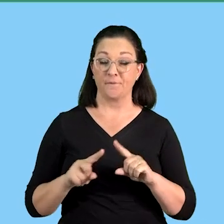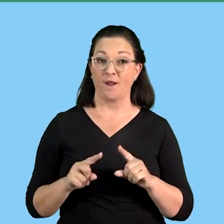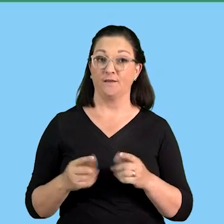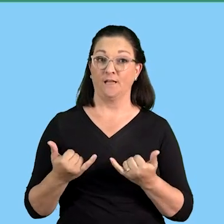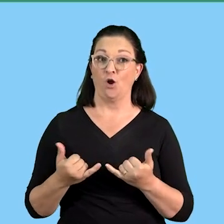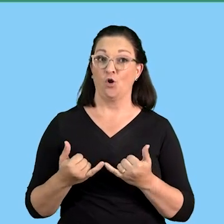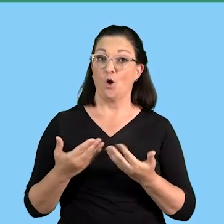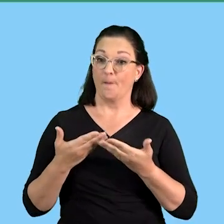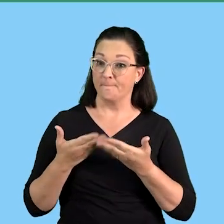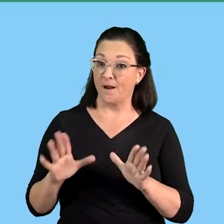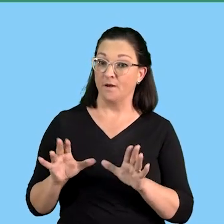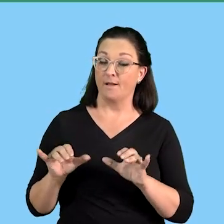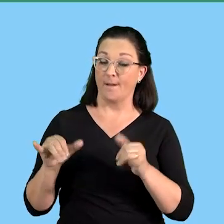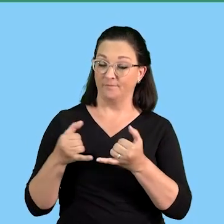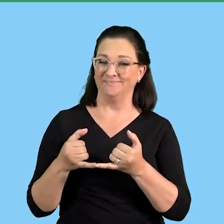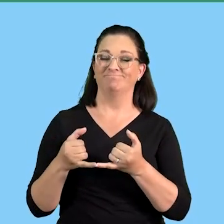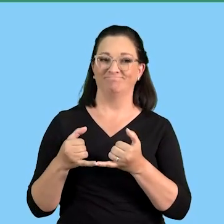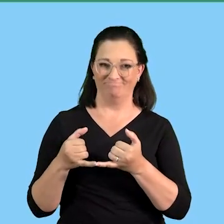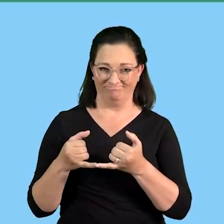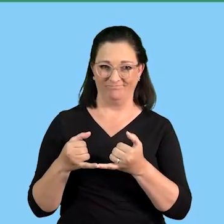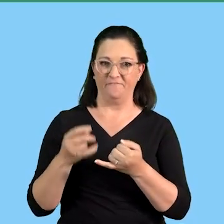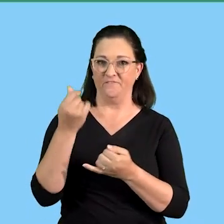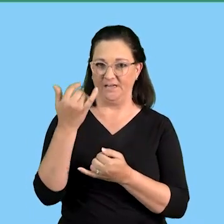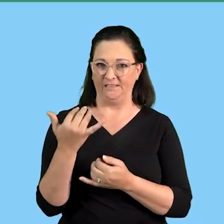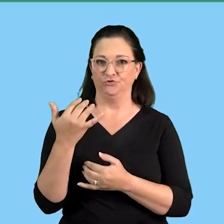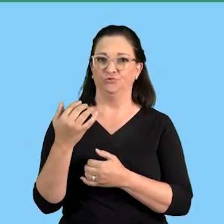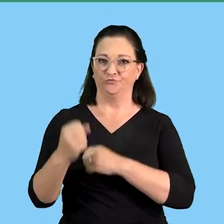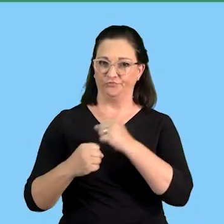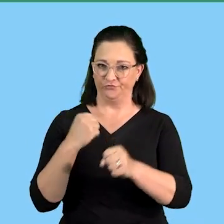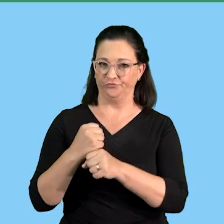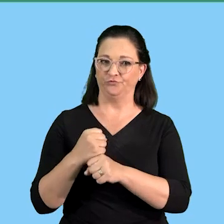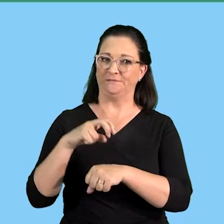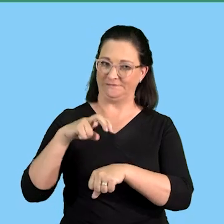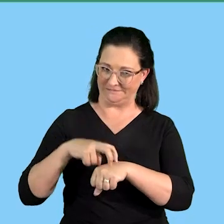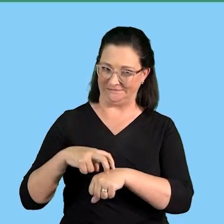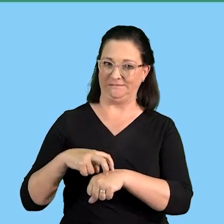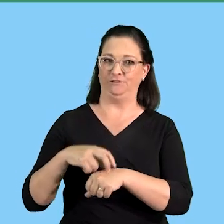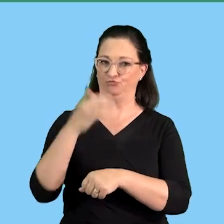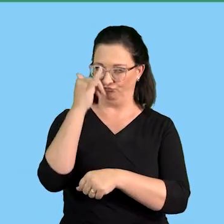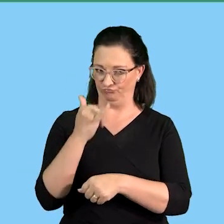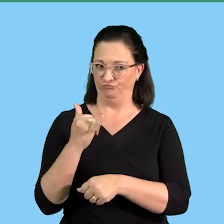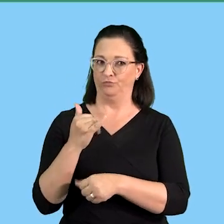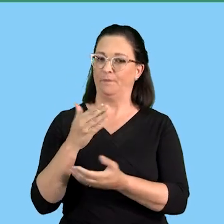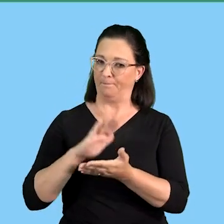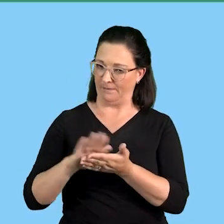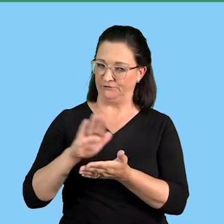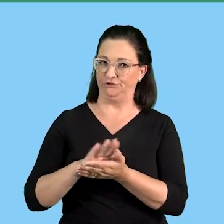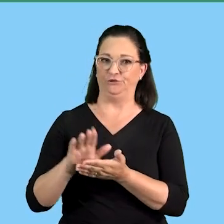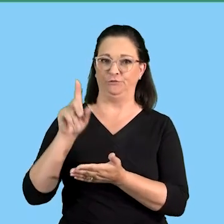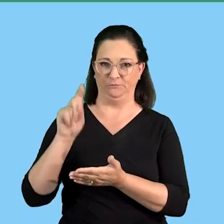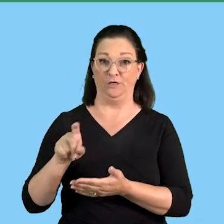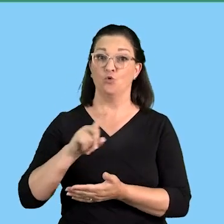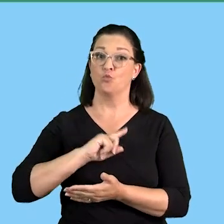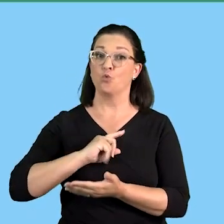you're looking into your public company, annual financial statements needs to be audited and published, because